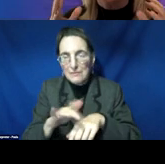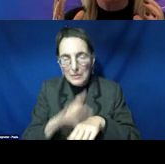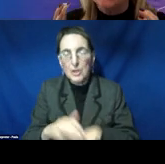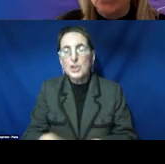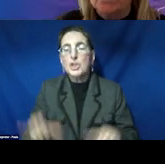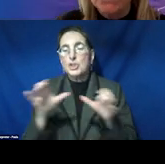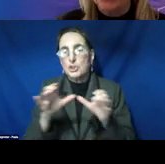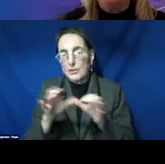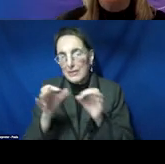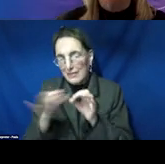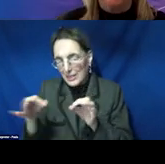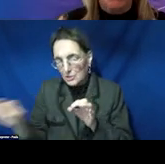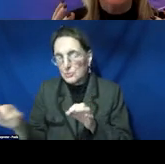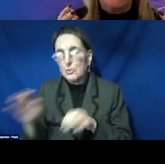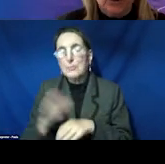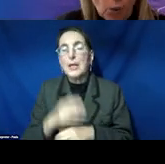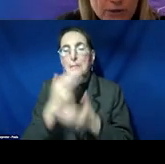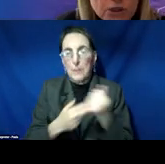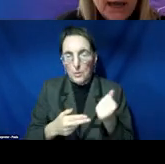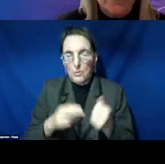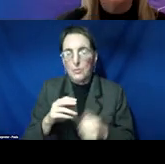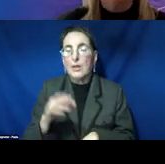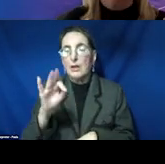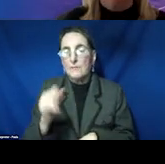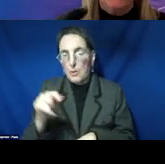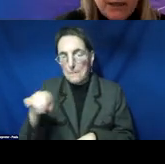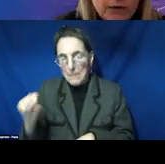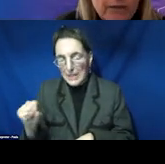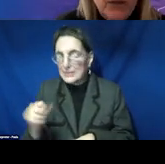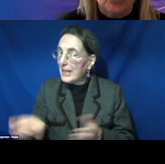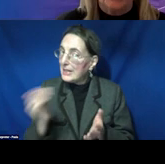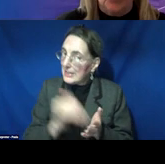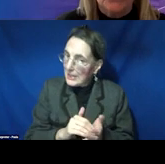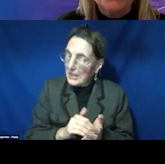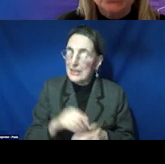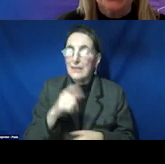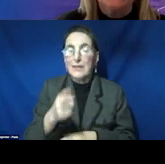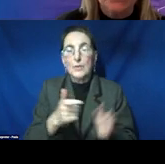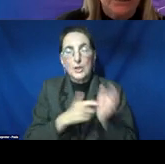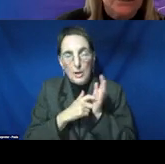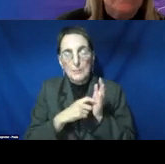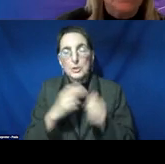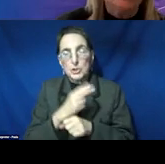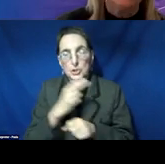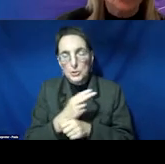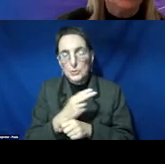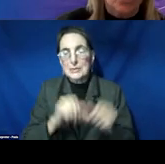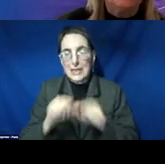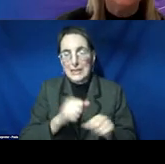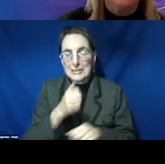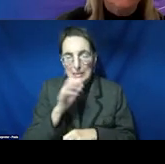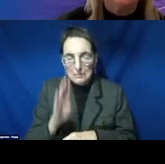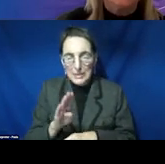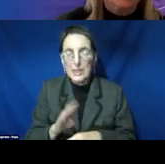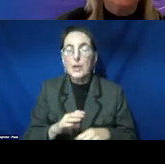certification language will be on both formats. And once again, the requirement to use Science CV will go